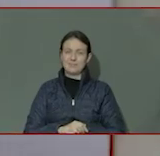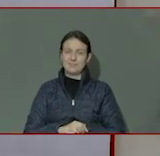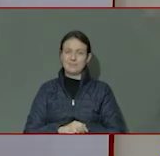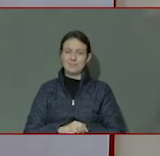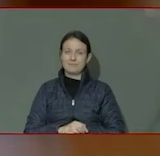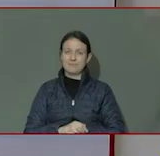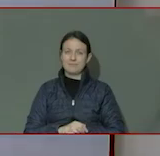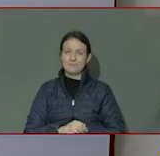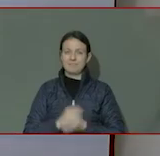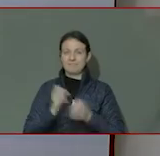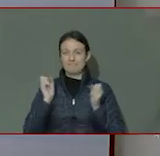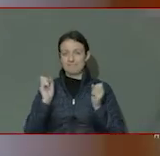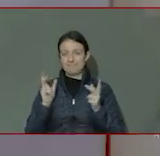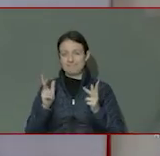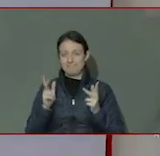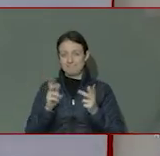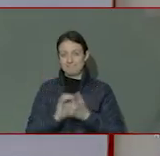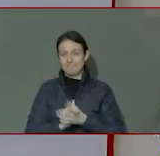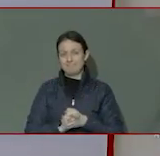Okay.